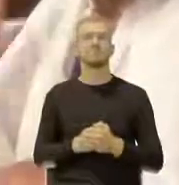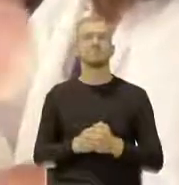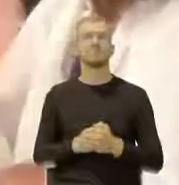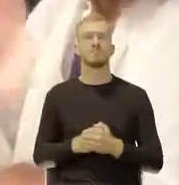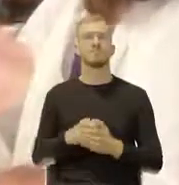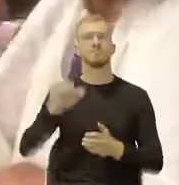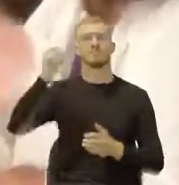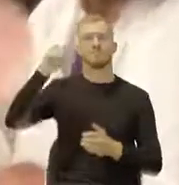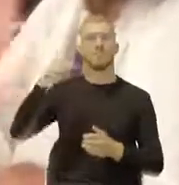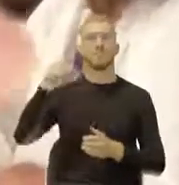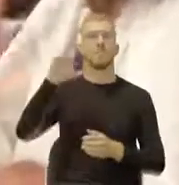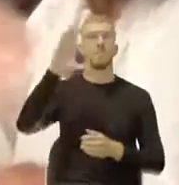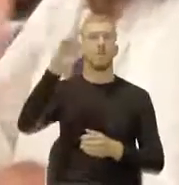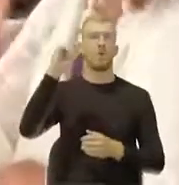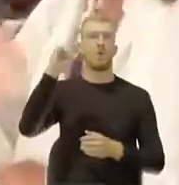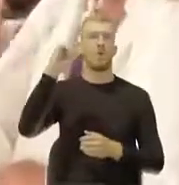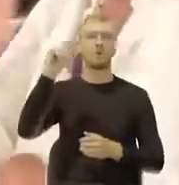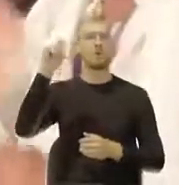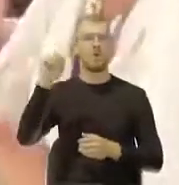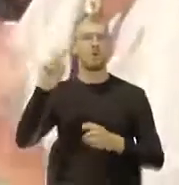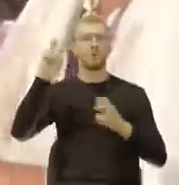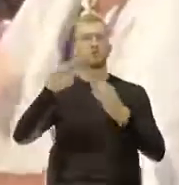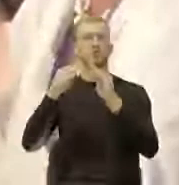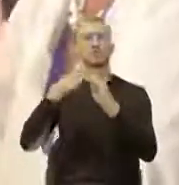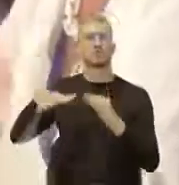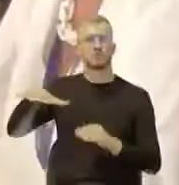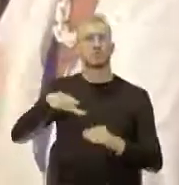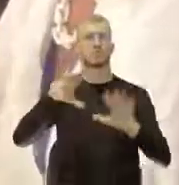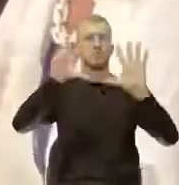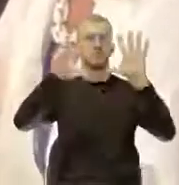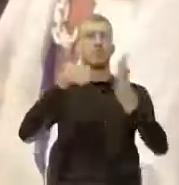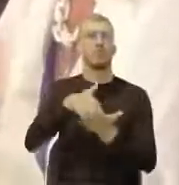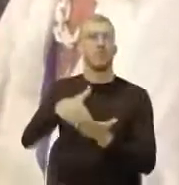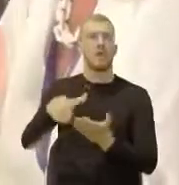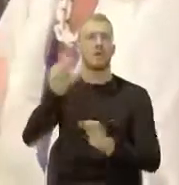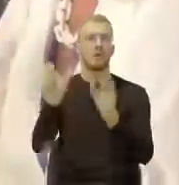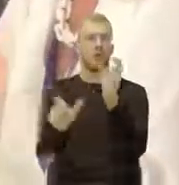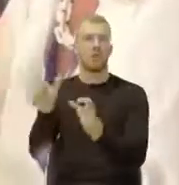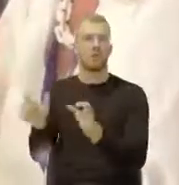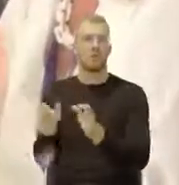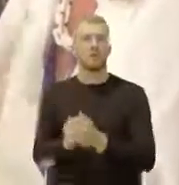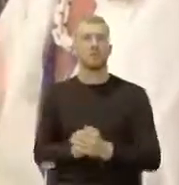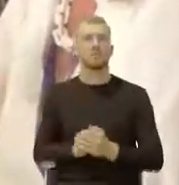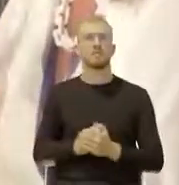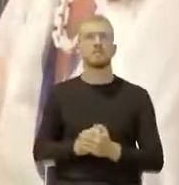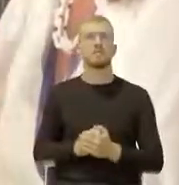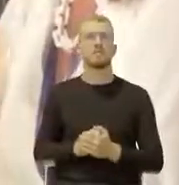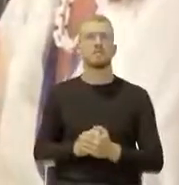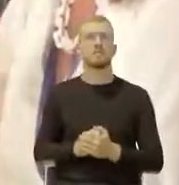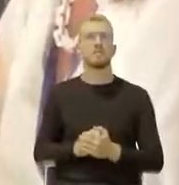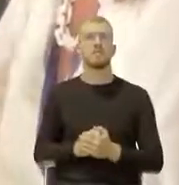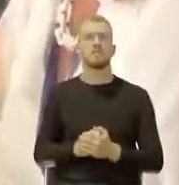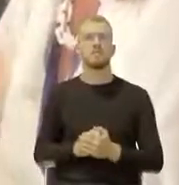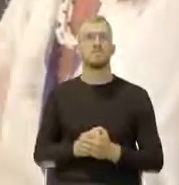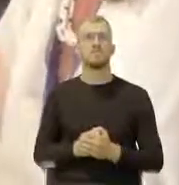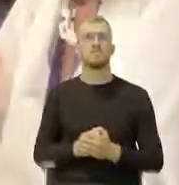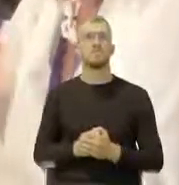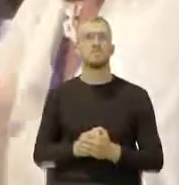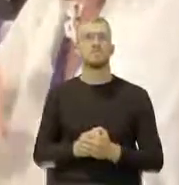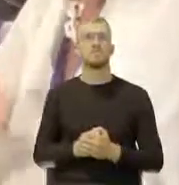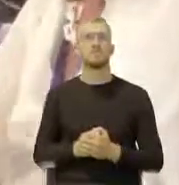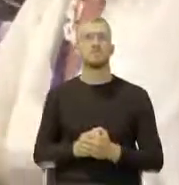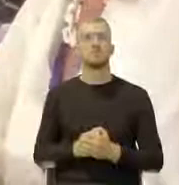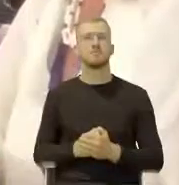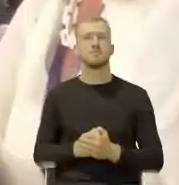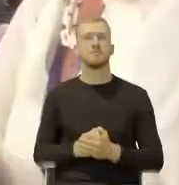in my city provide unpaid care work that both the private and public sector should be providing instead of